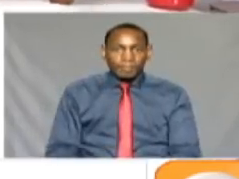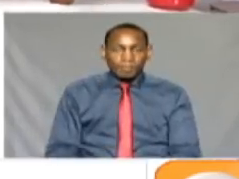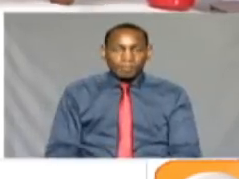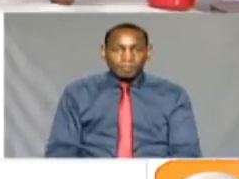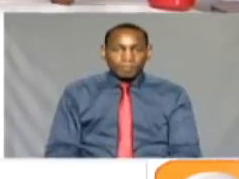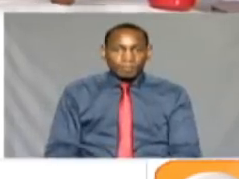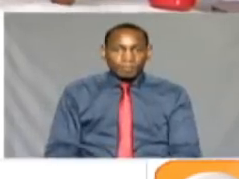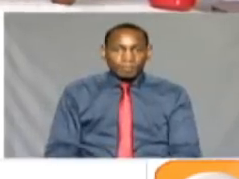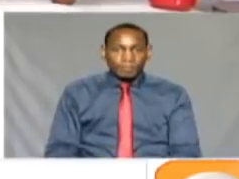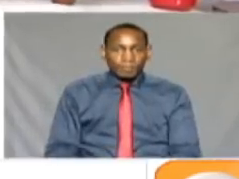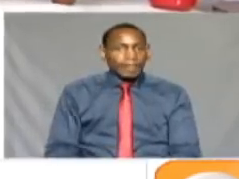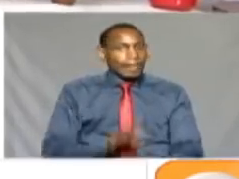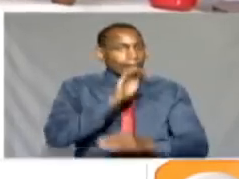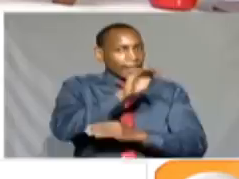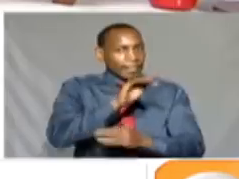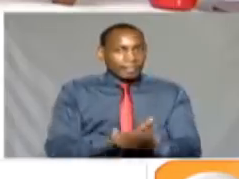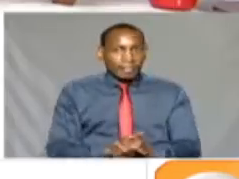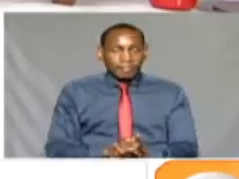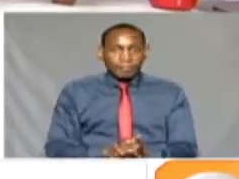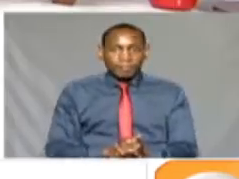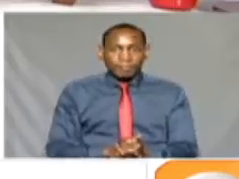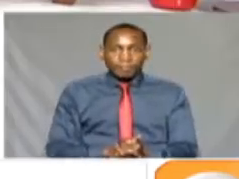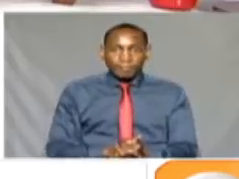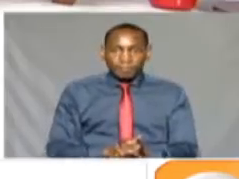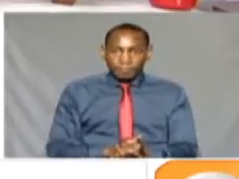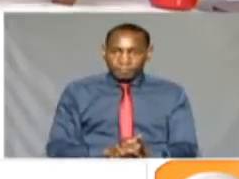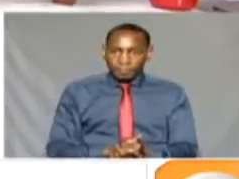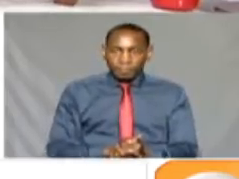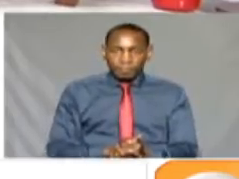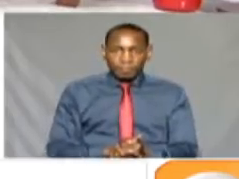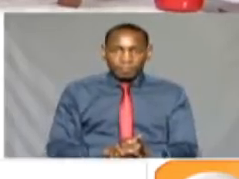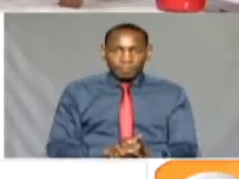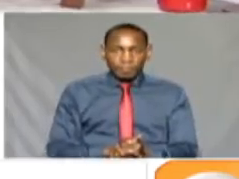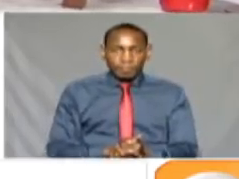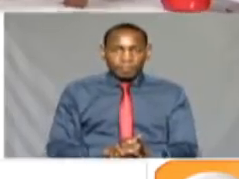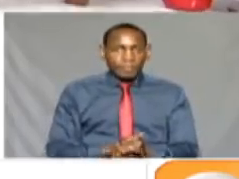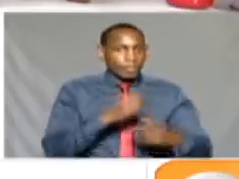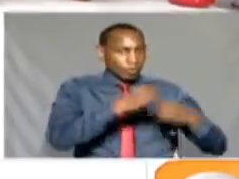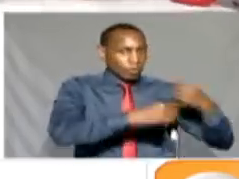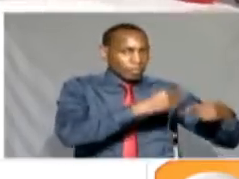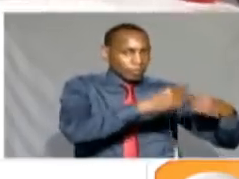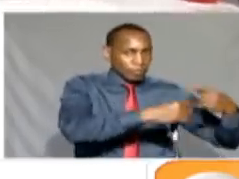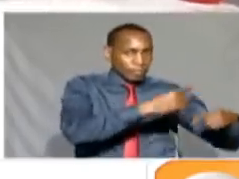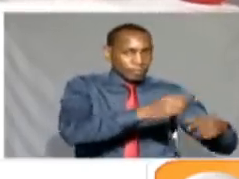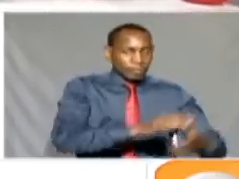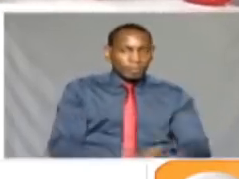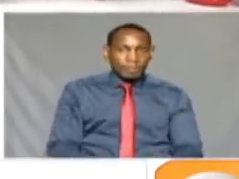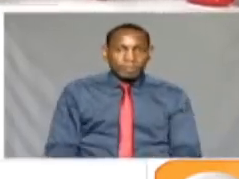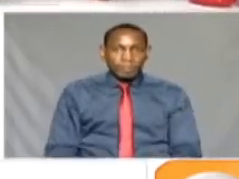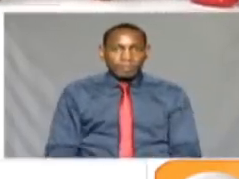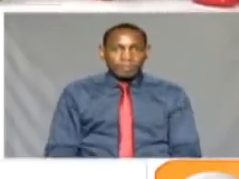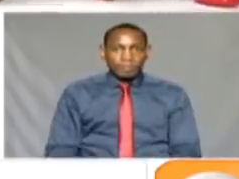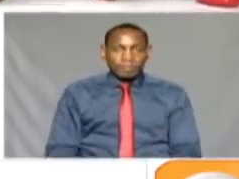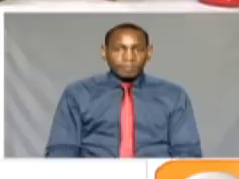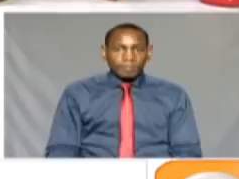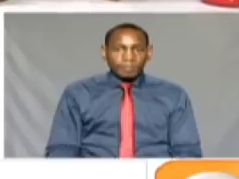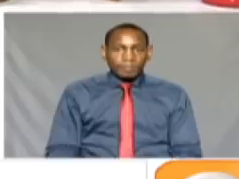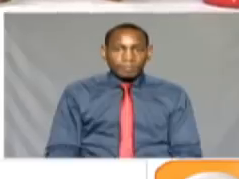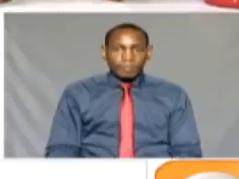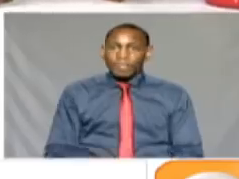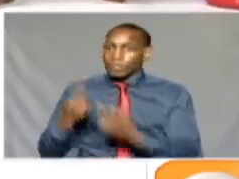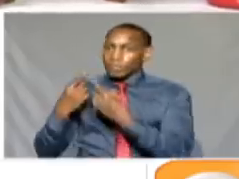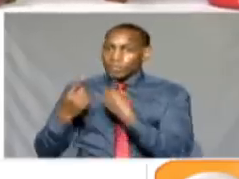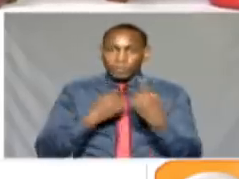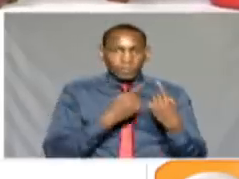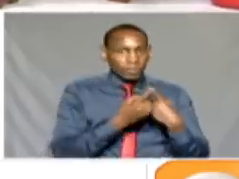Muulize. Basi wacha nisalimie Rene Mayaka. Mbiyambono from my area. Sawa, endelea Jeff, sawa. You know such things. Wacha kusalimia watu kwa TV. Iko kila mkitu tumu mbaliza